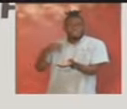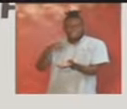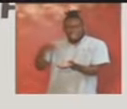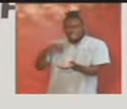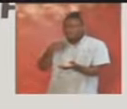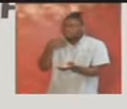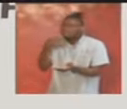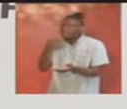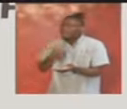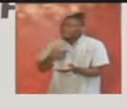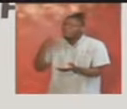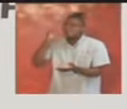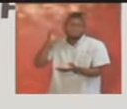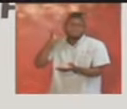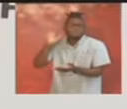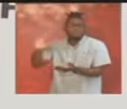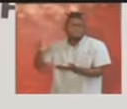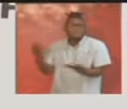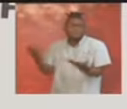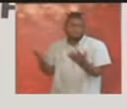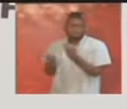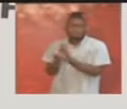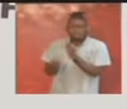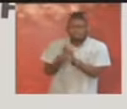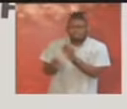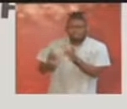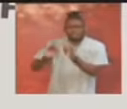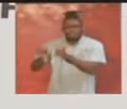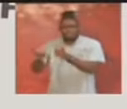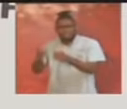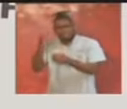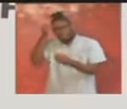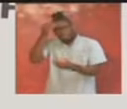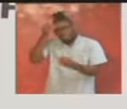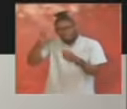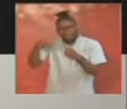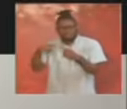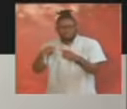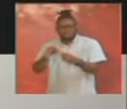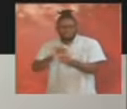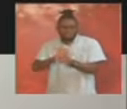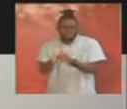provide information on vaccination in general. We go to Dr. Mitchell.